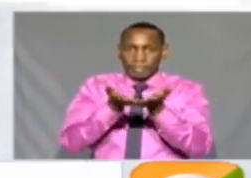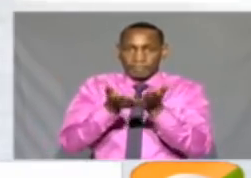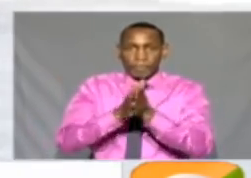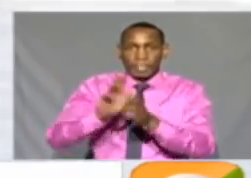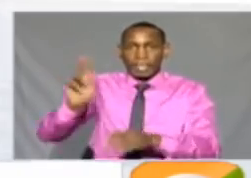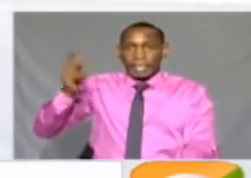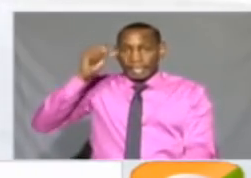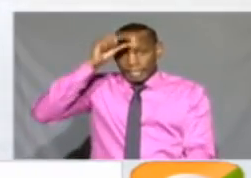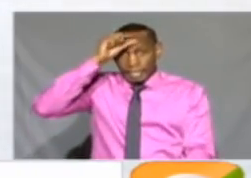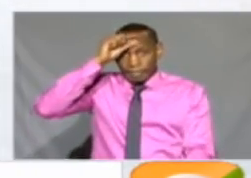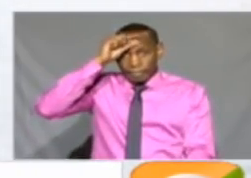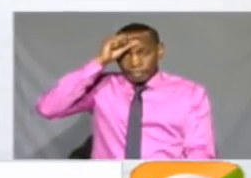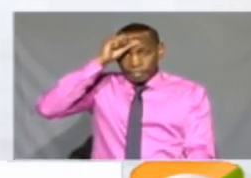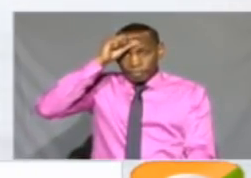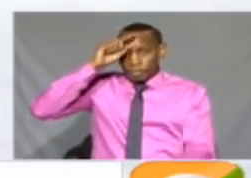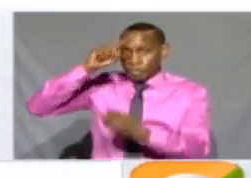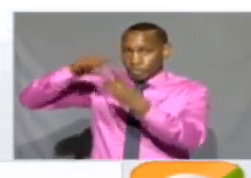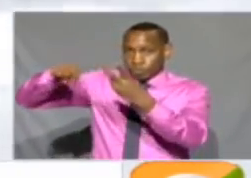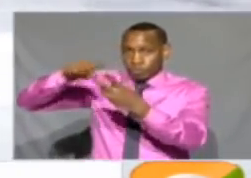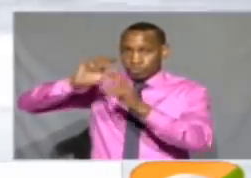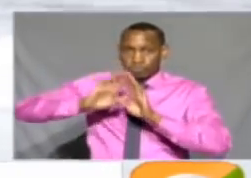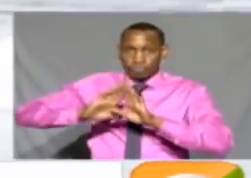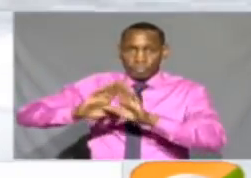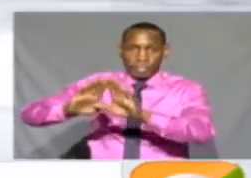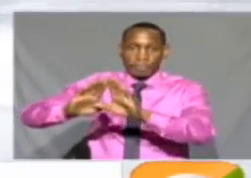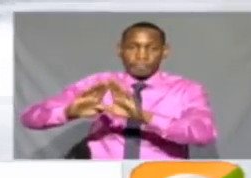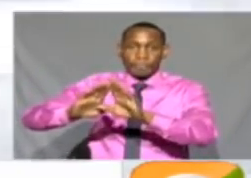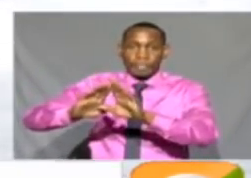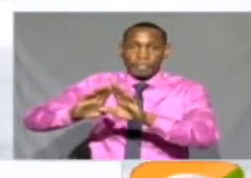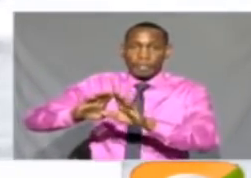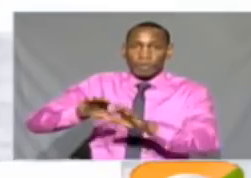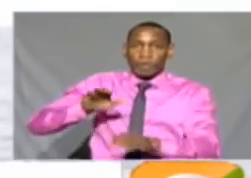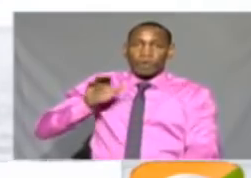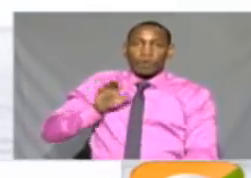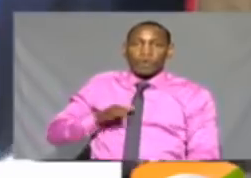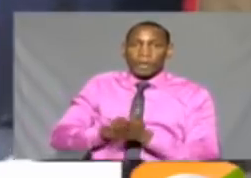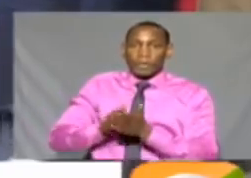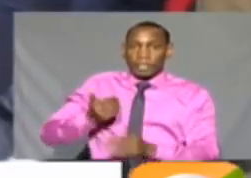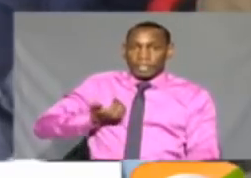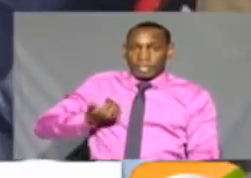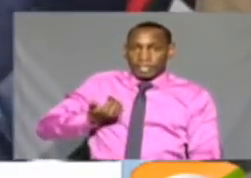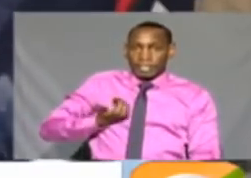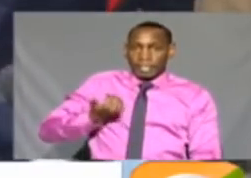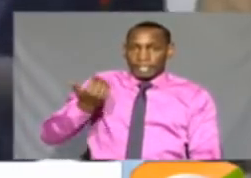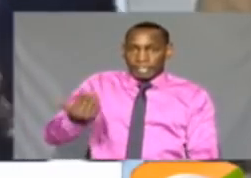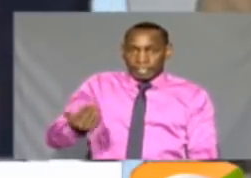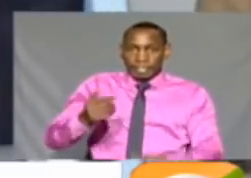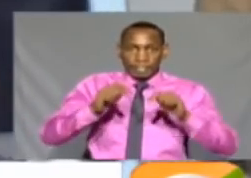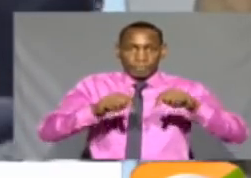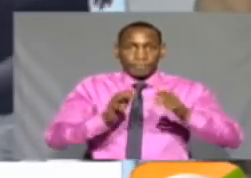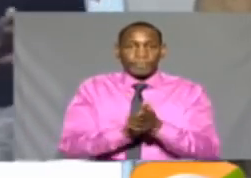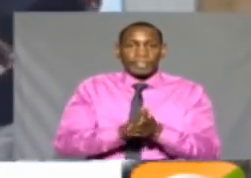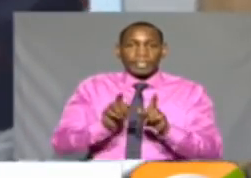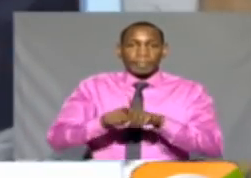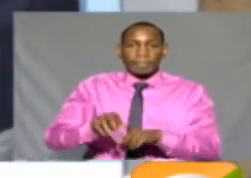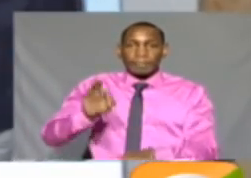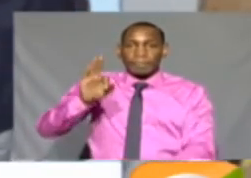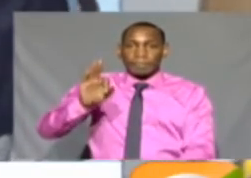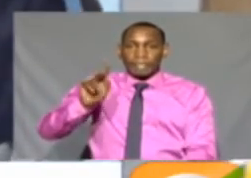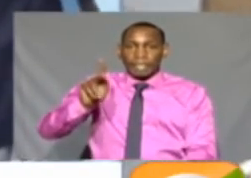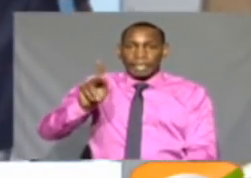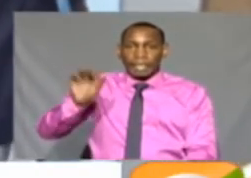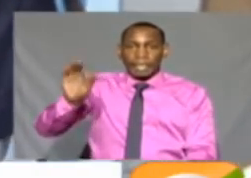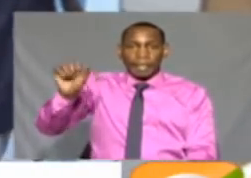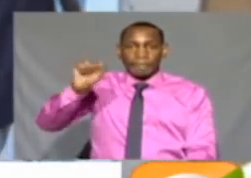government, betrayed this poor lady and her child on this day. The Kenyan ferry services,